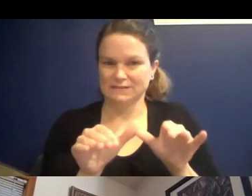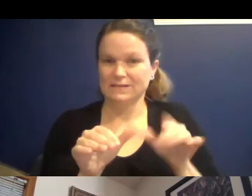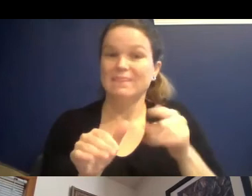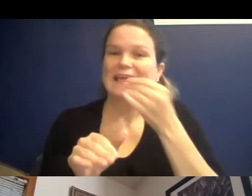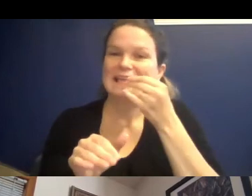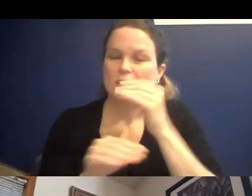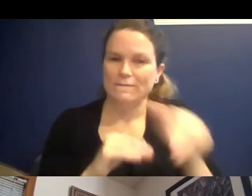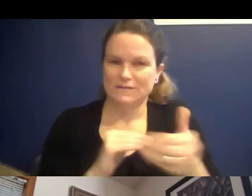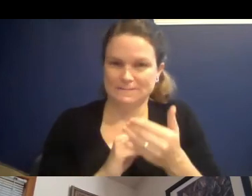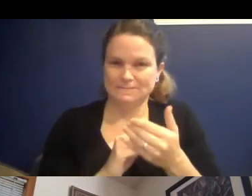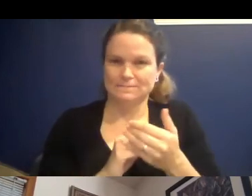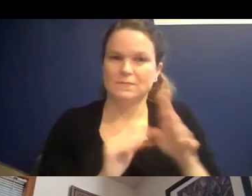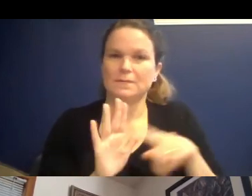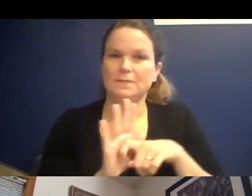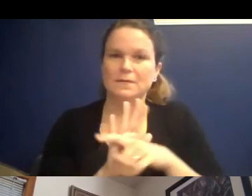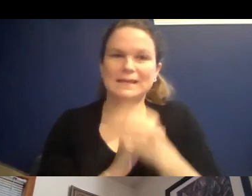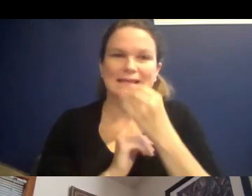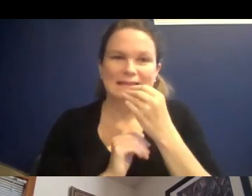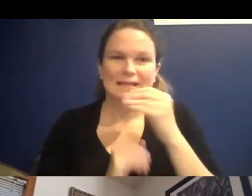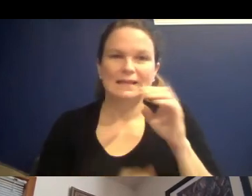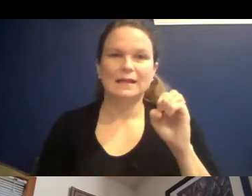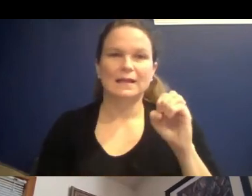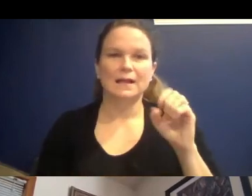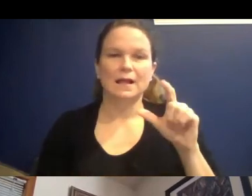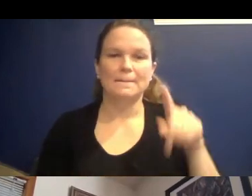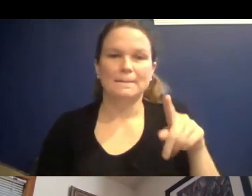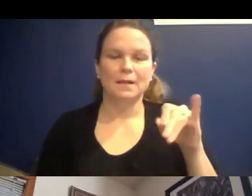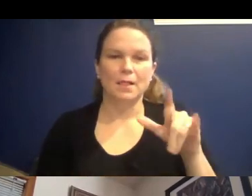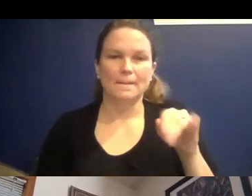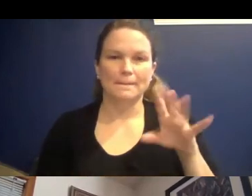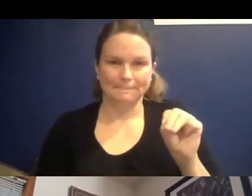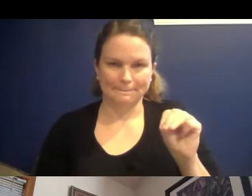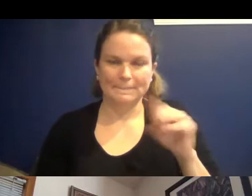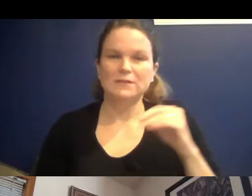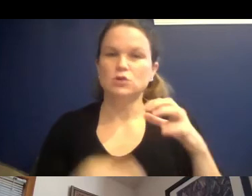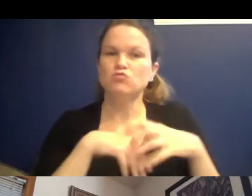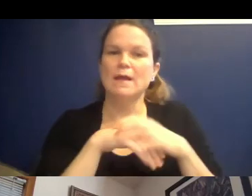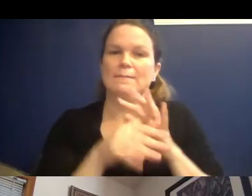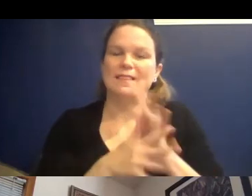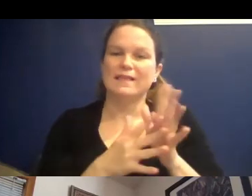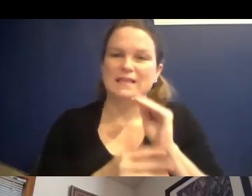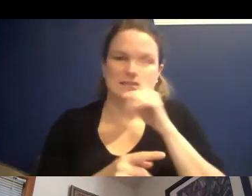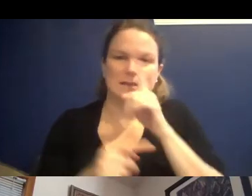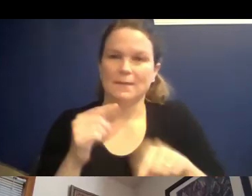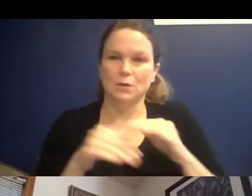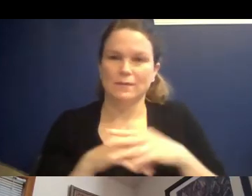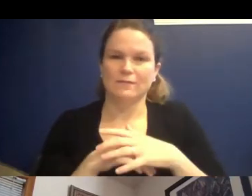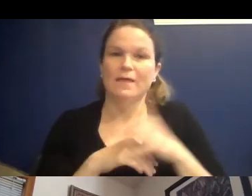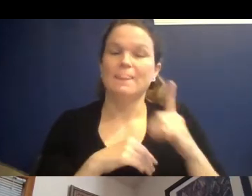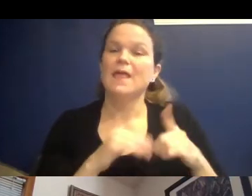eat lepilobium, grape leaves, and tomato leaves. And they pupate in the soil over winter and emerge in the spring